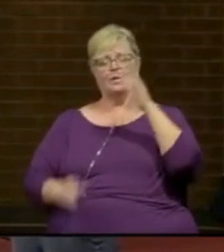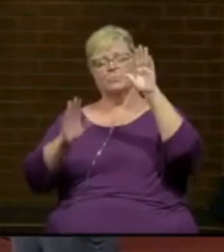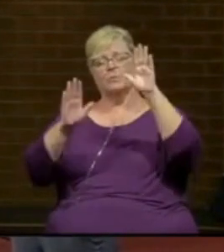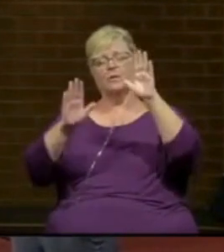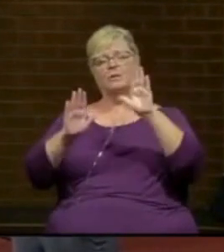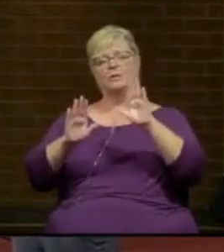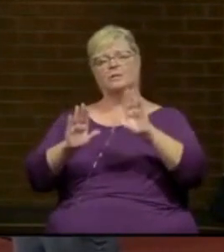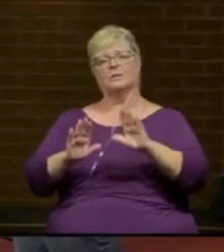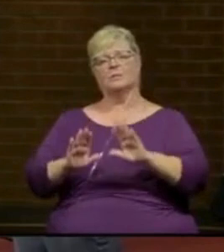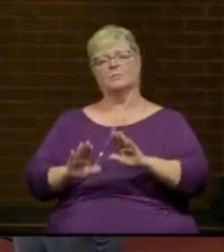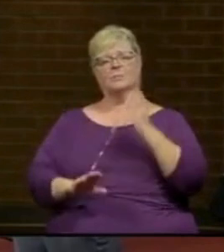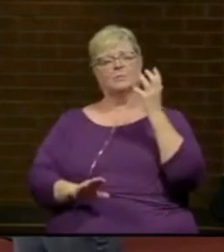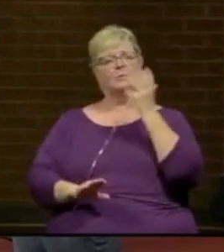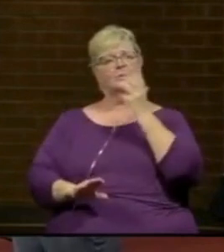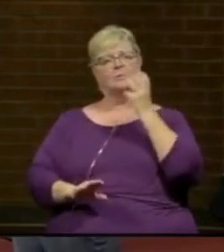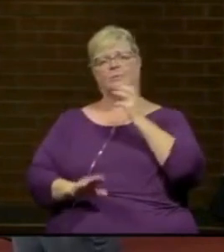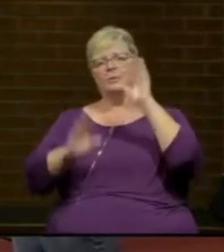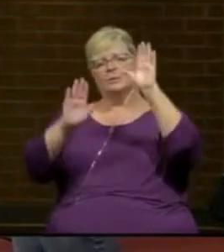wonderfully,